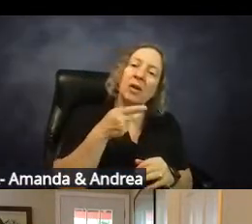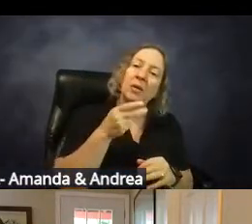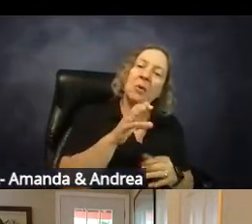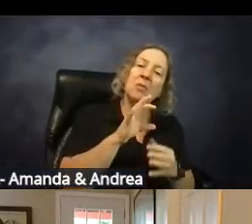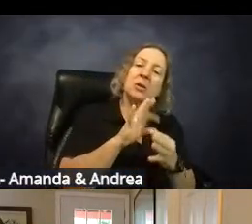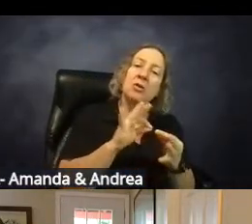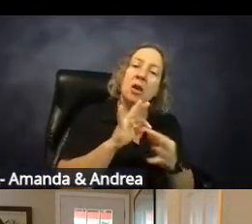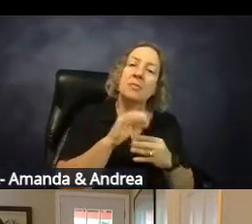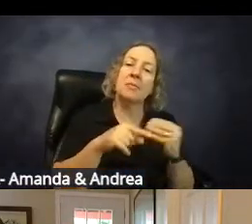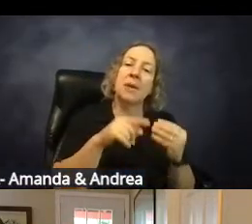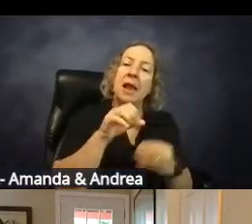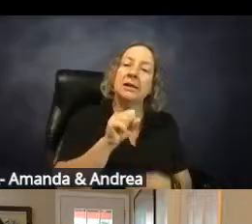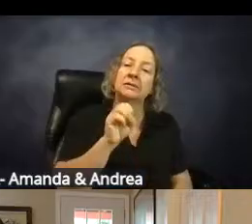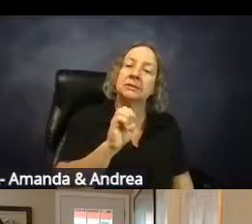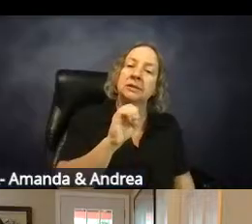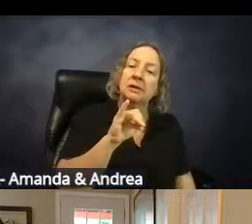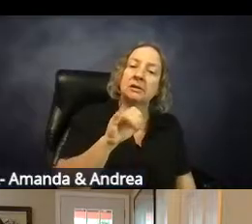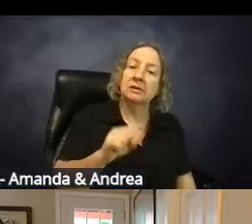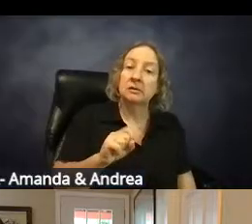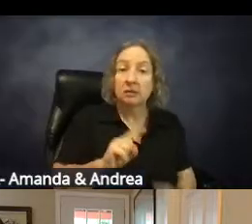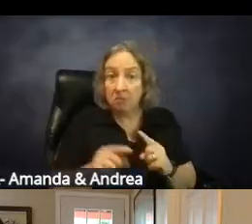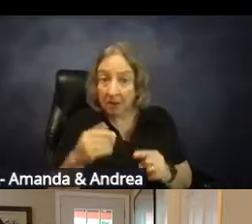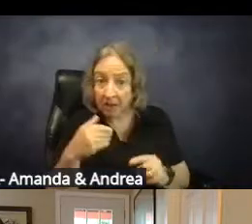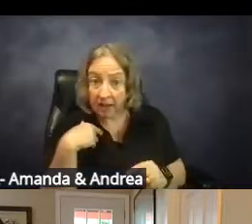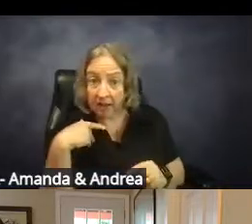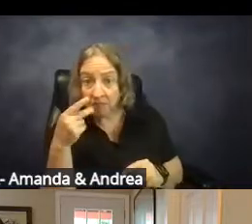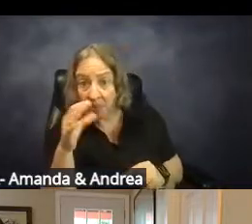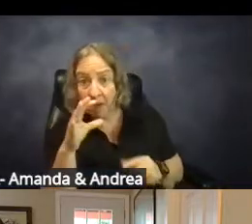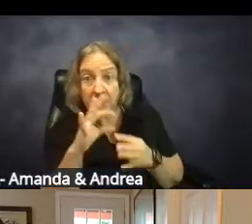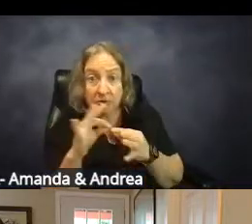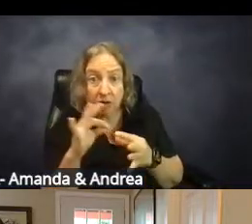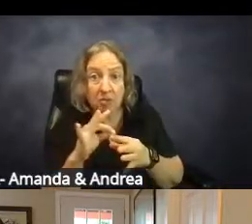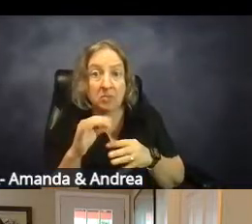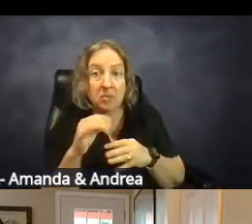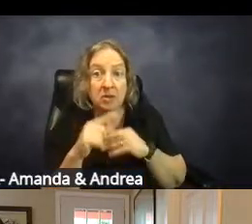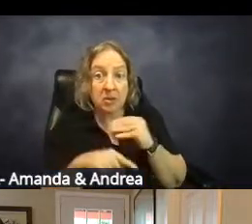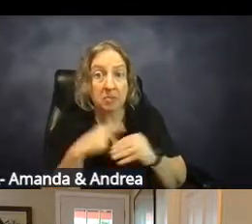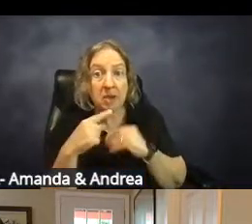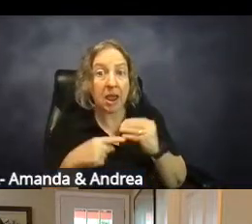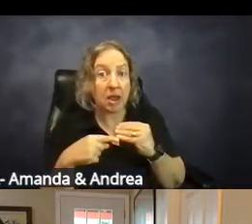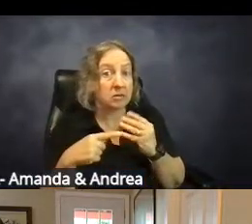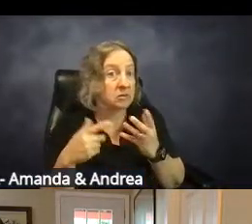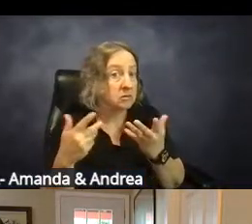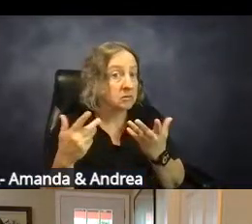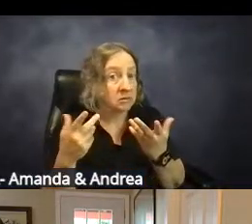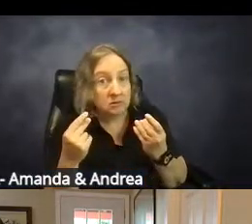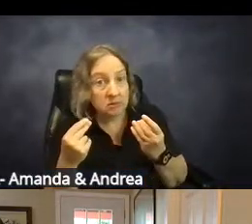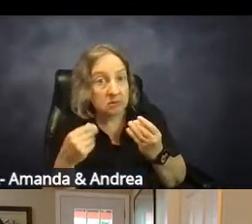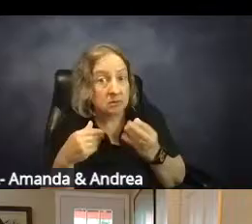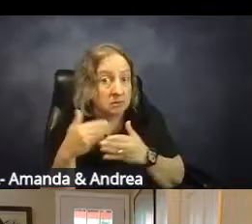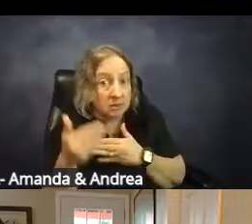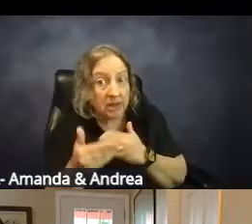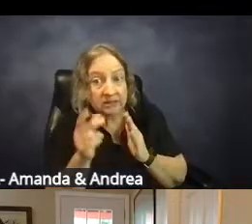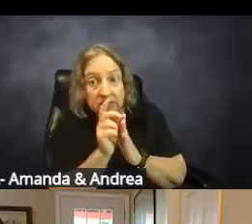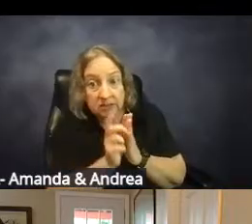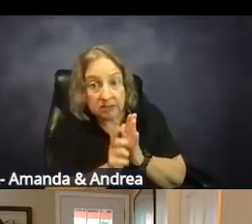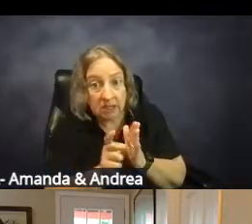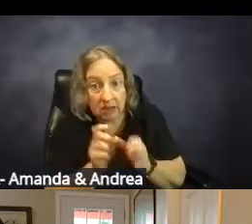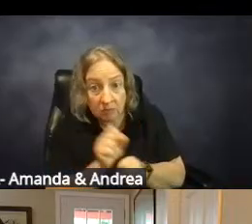SEIS, but is there a public comment period on the next phase of design